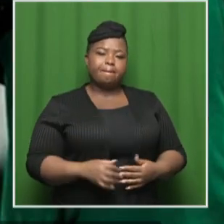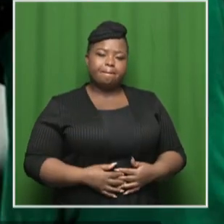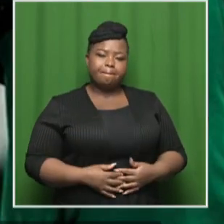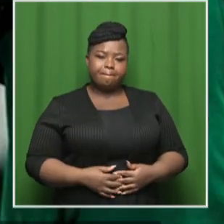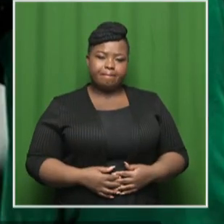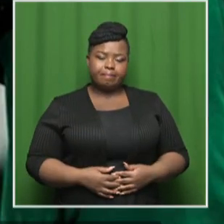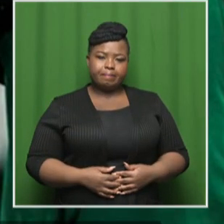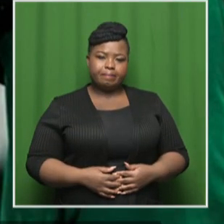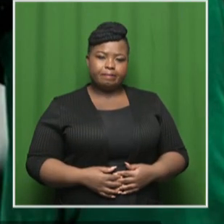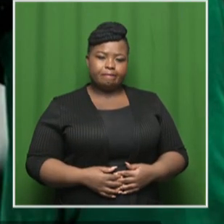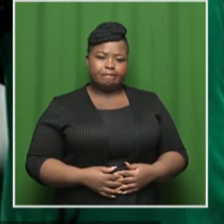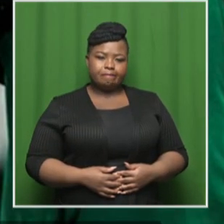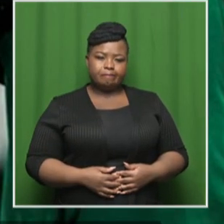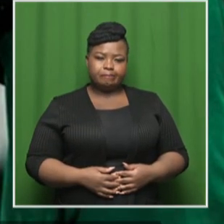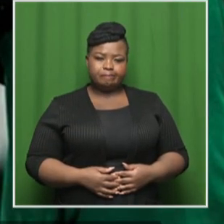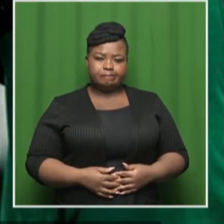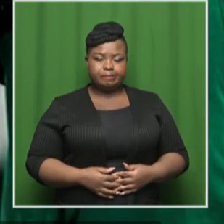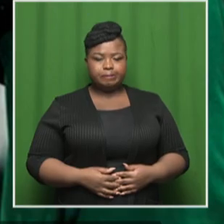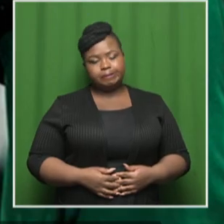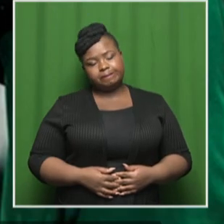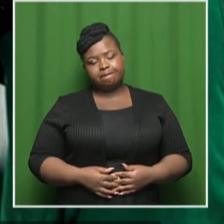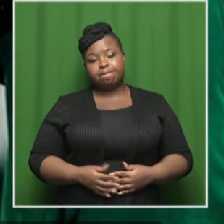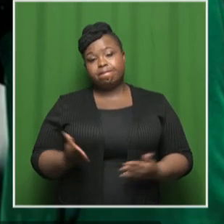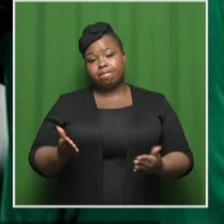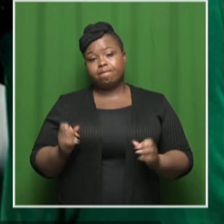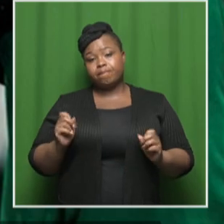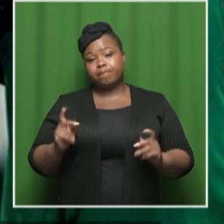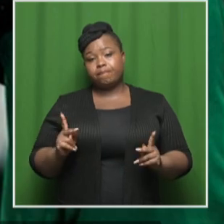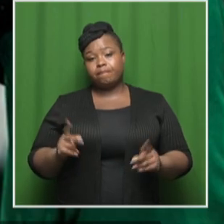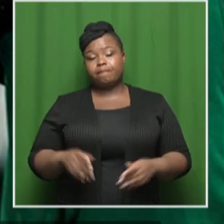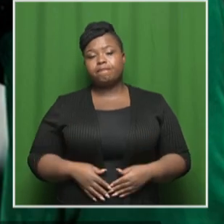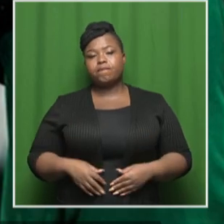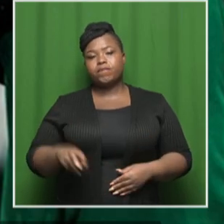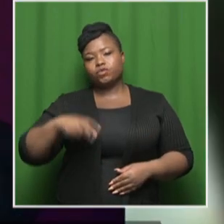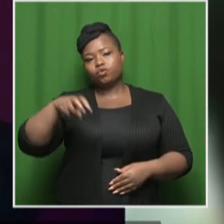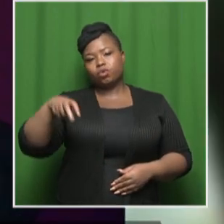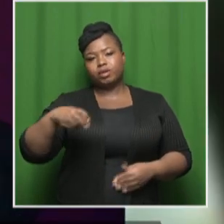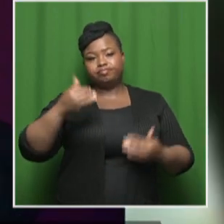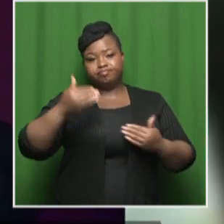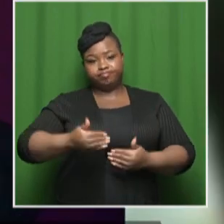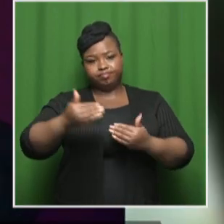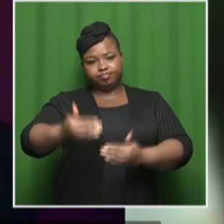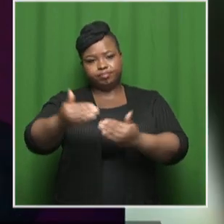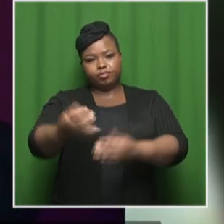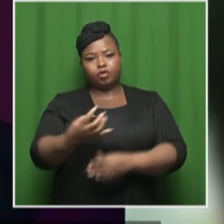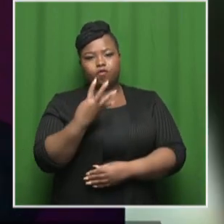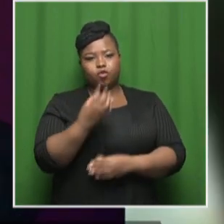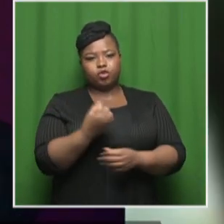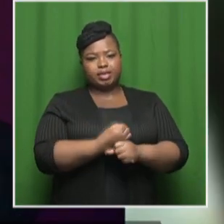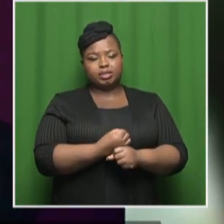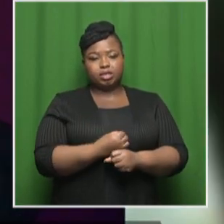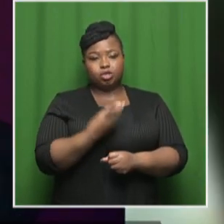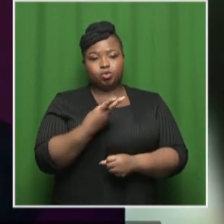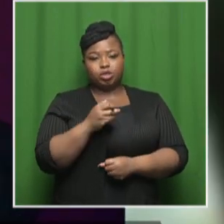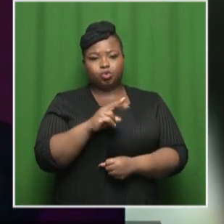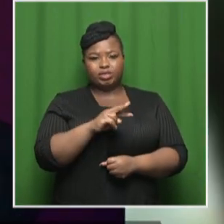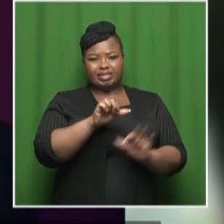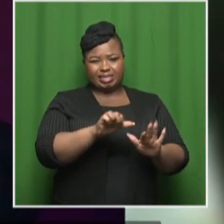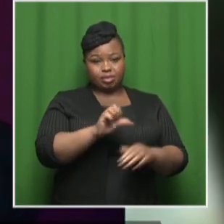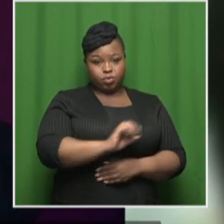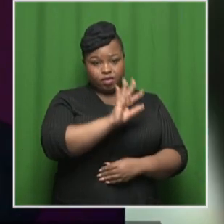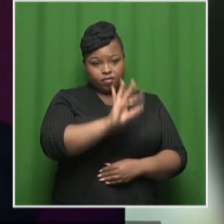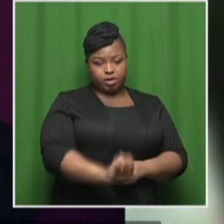occurrence. Well, let's start with that. So this tour will happen every 4 years. So in 2026 it will be in South Africa.